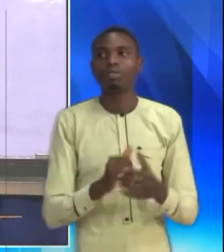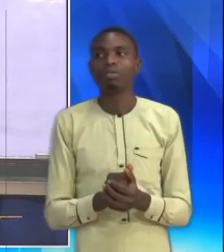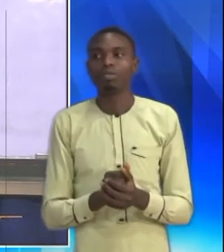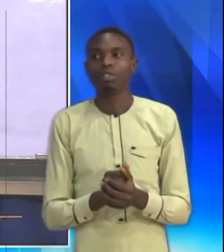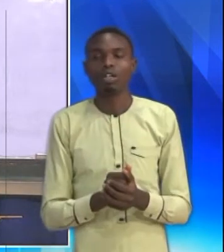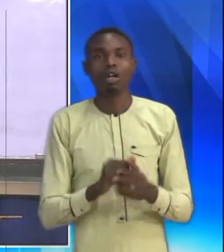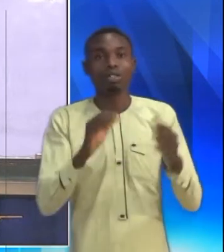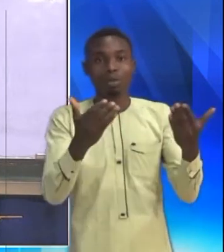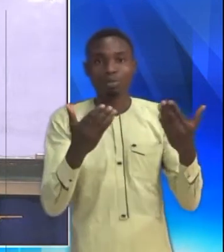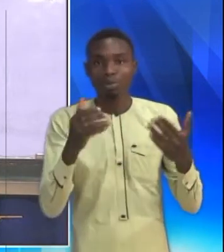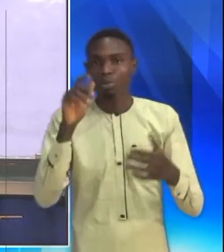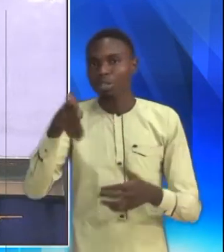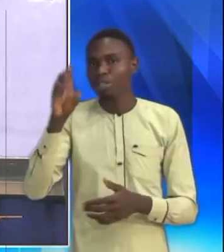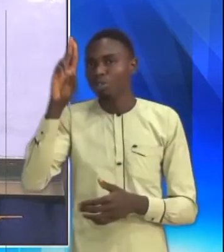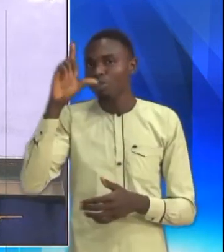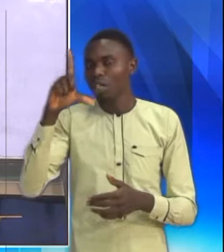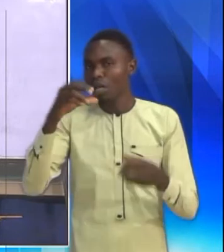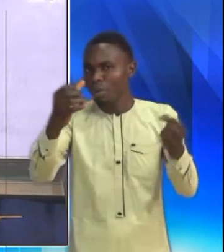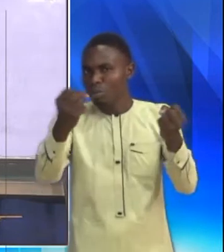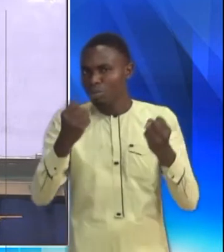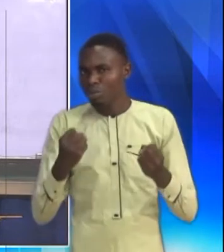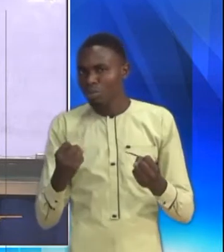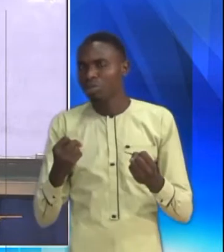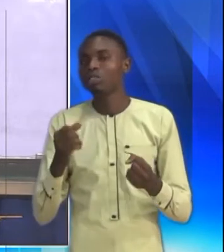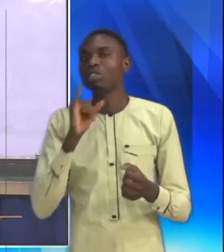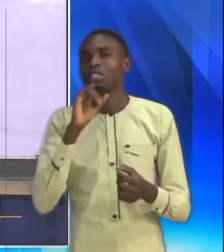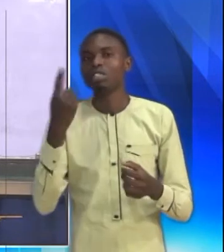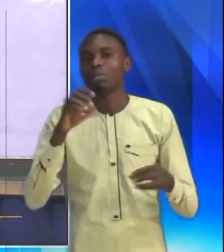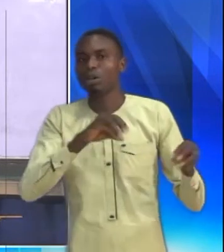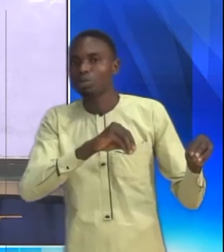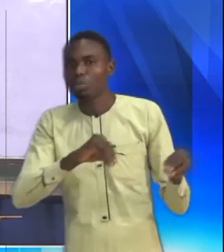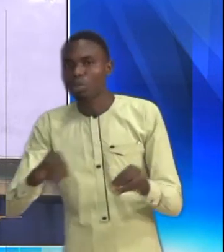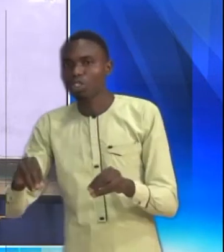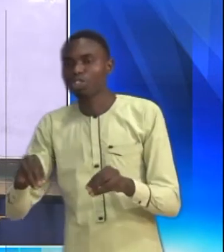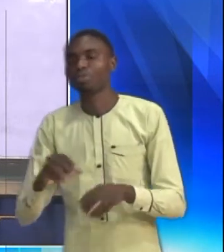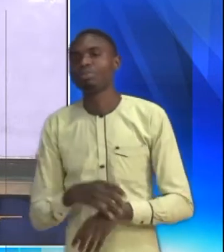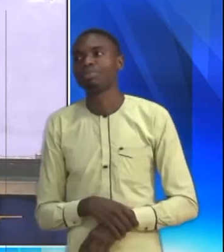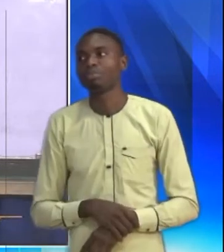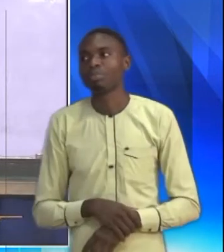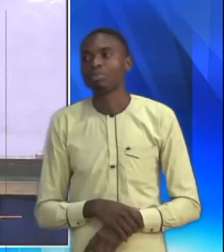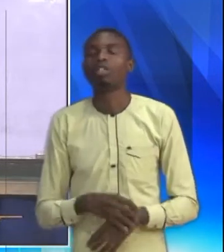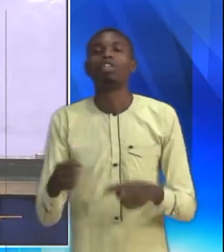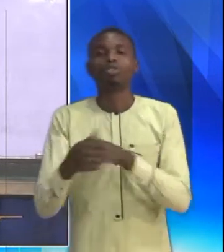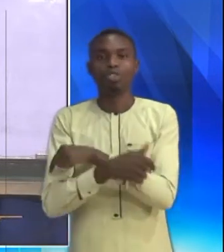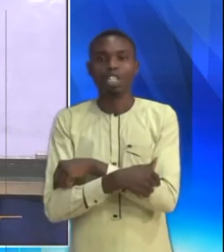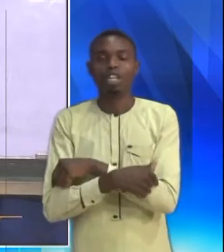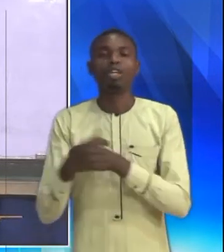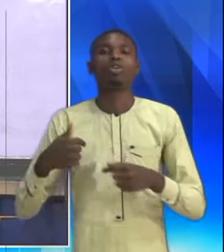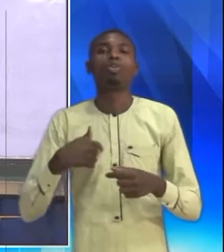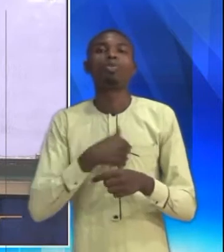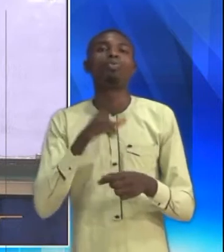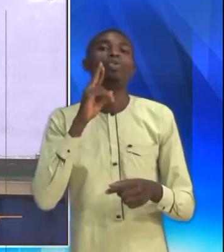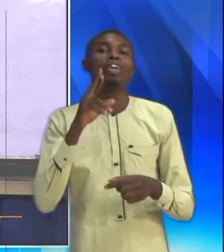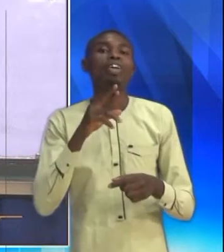motion. So the tendency of an object, today we are going to study motion. The reason why I